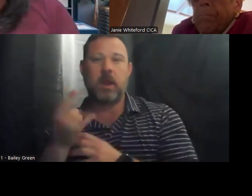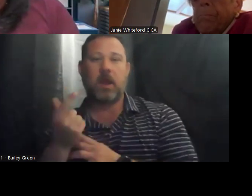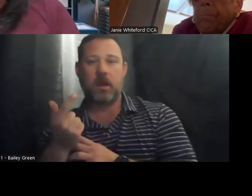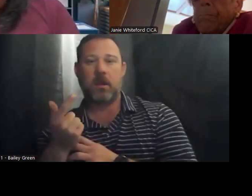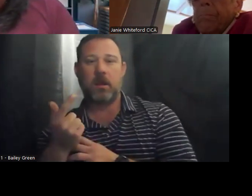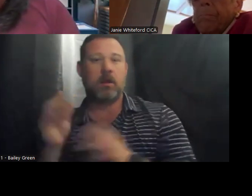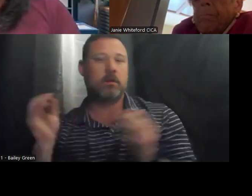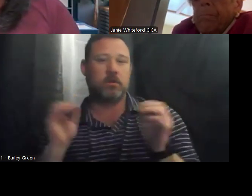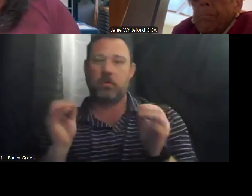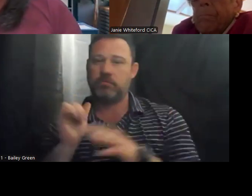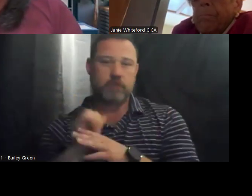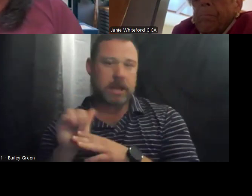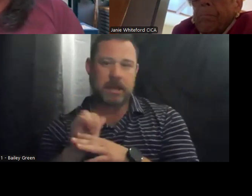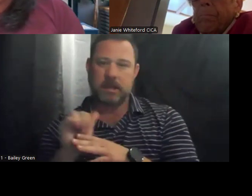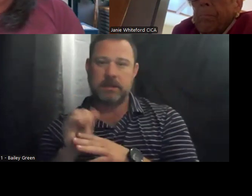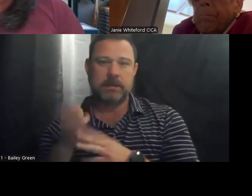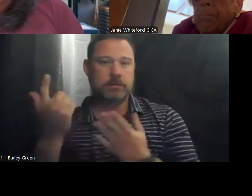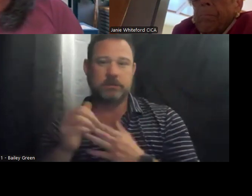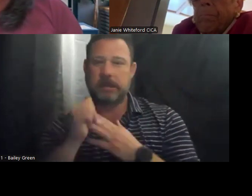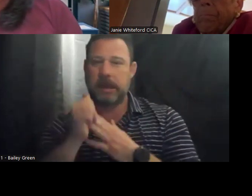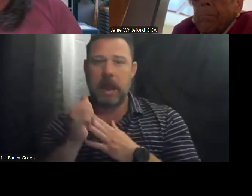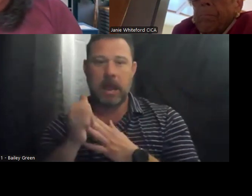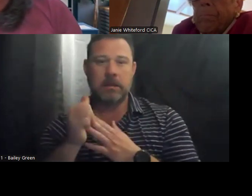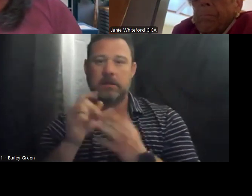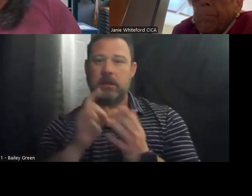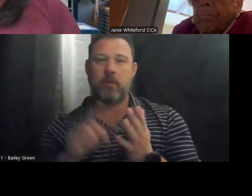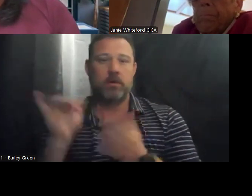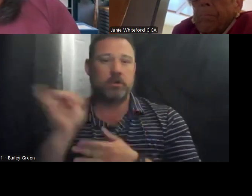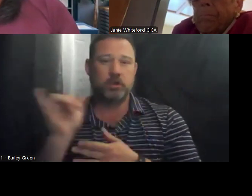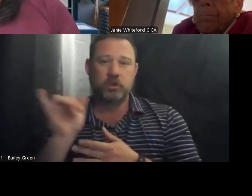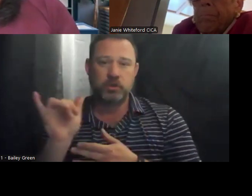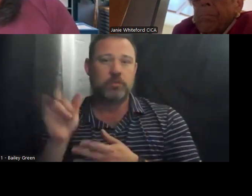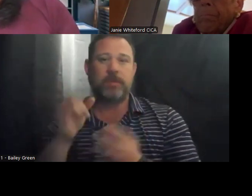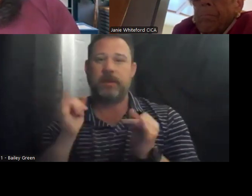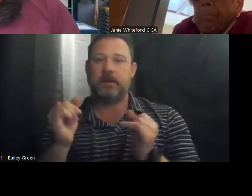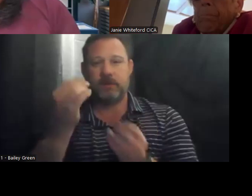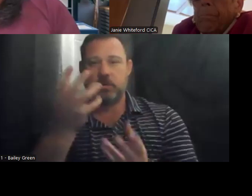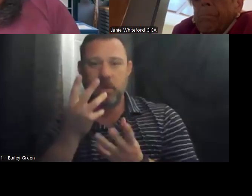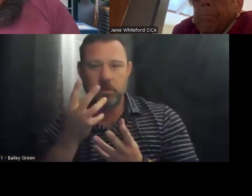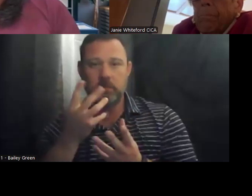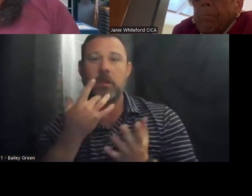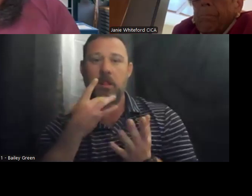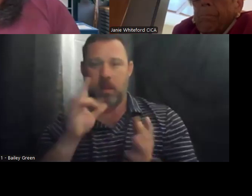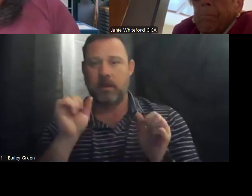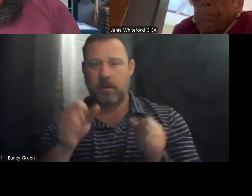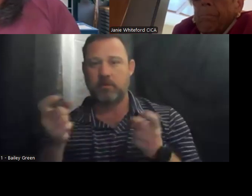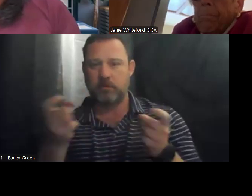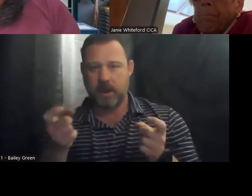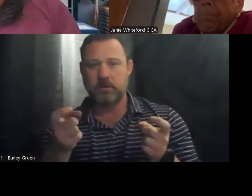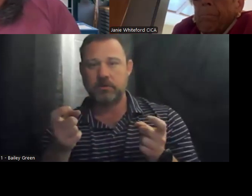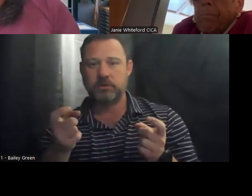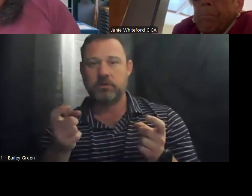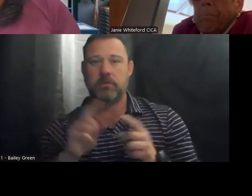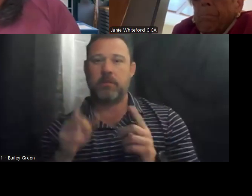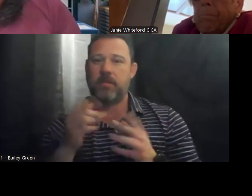had no training. He just went off the guidance of what YouTube and this individual told him. Luckily, they were able to manage it. But again,